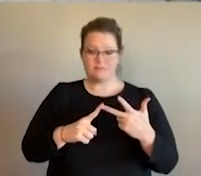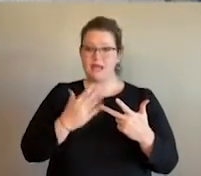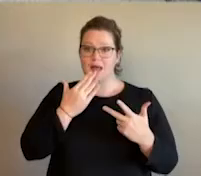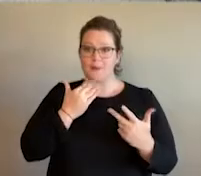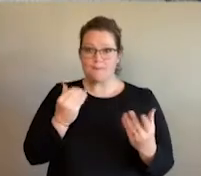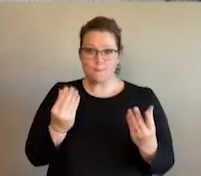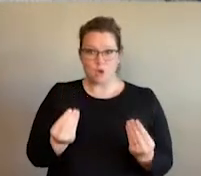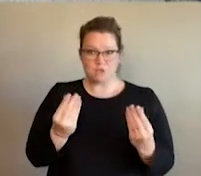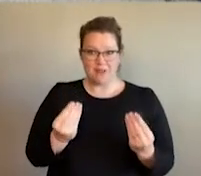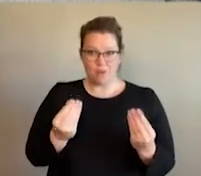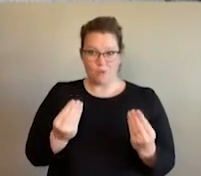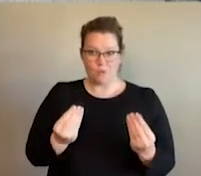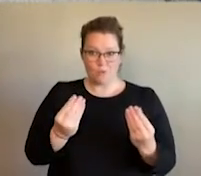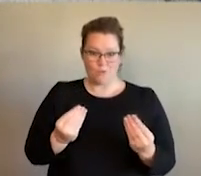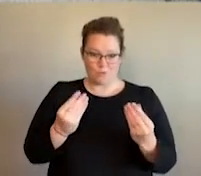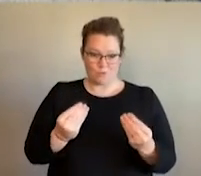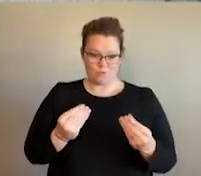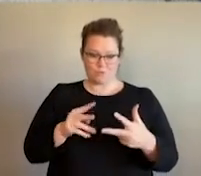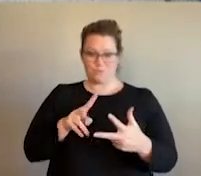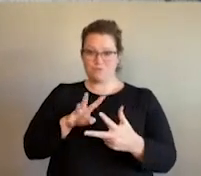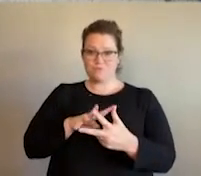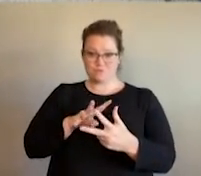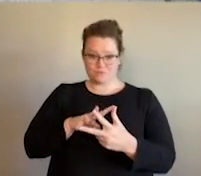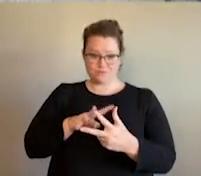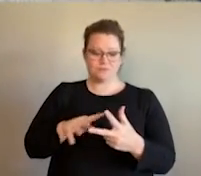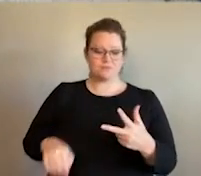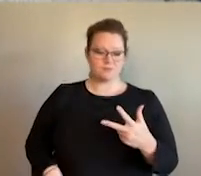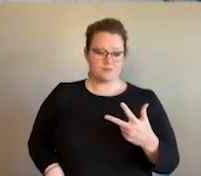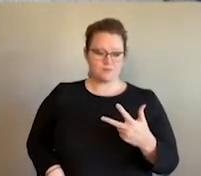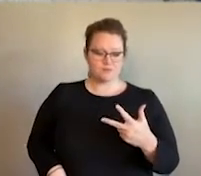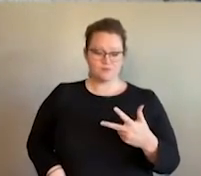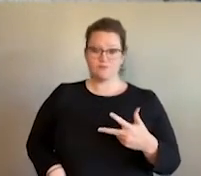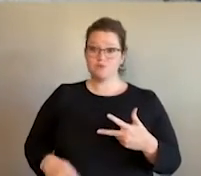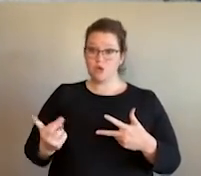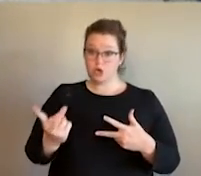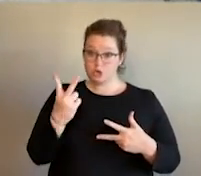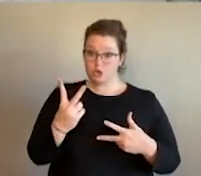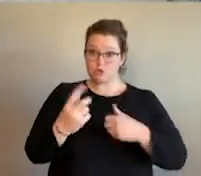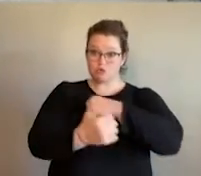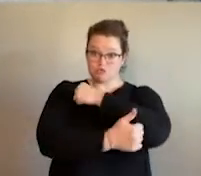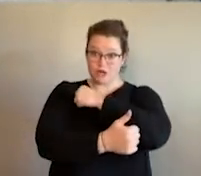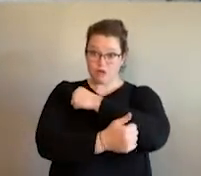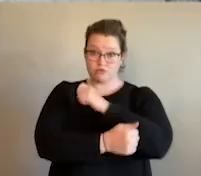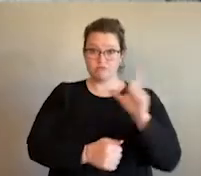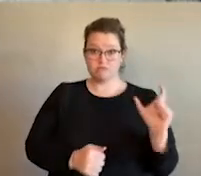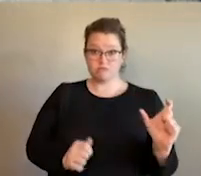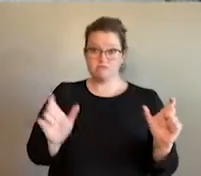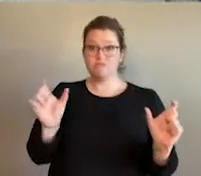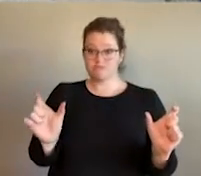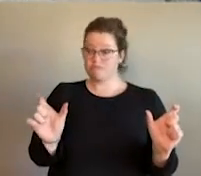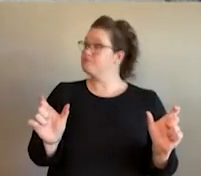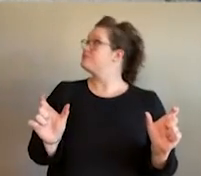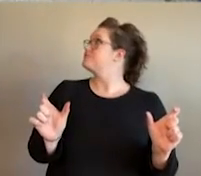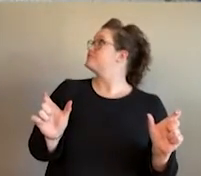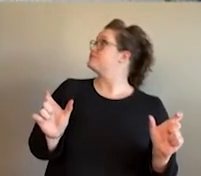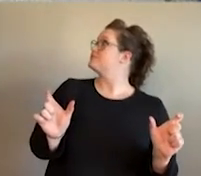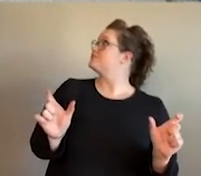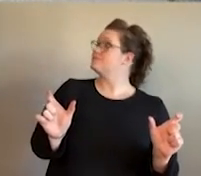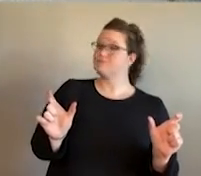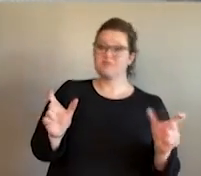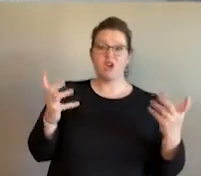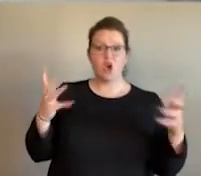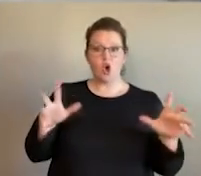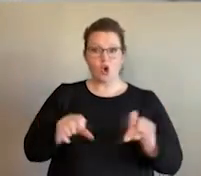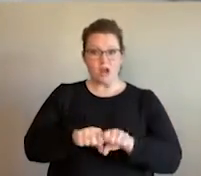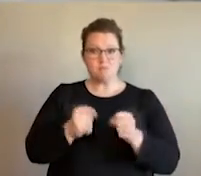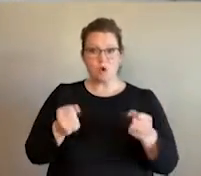and marshmallows. We're going to start out by taking 2 pieces of graham cracker, just like this, and I've already broken